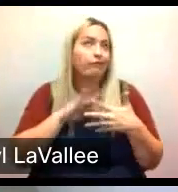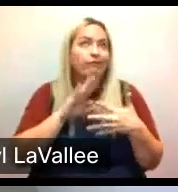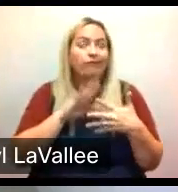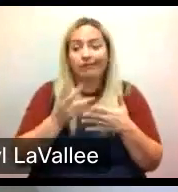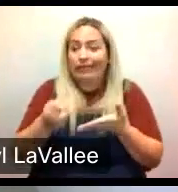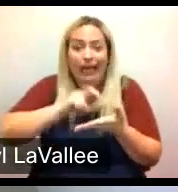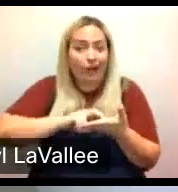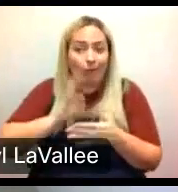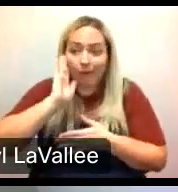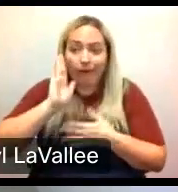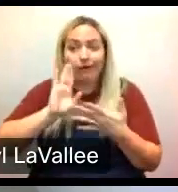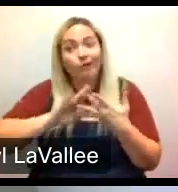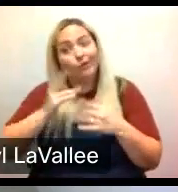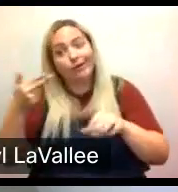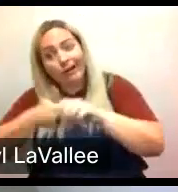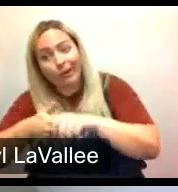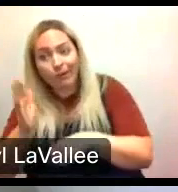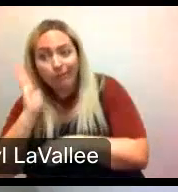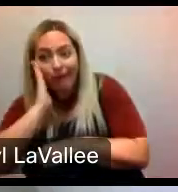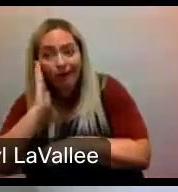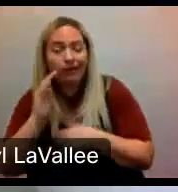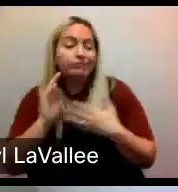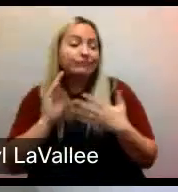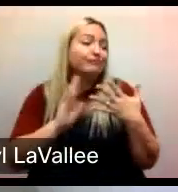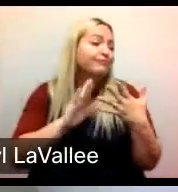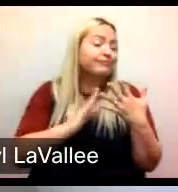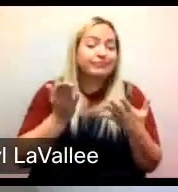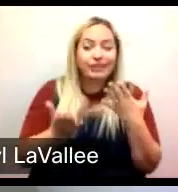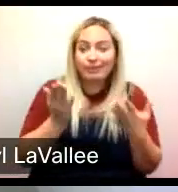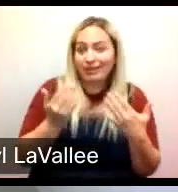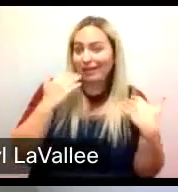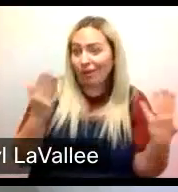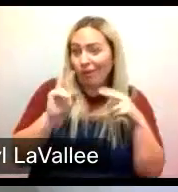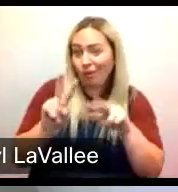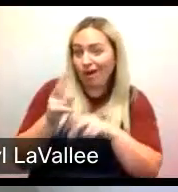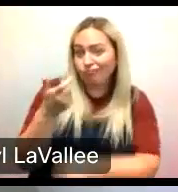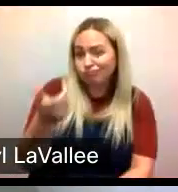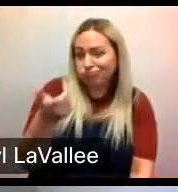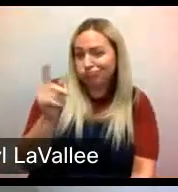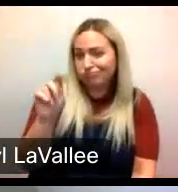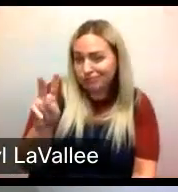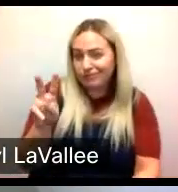out of bed, we go to bed, we maybe, I don't know, watch some TV or do some other